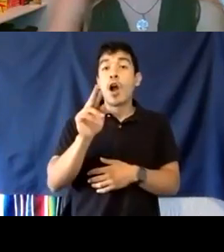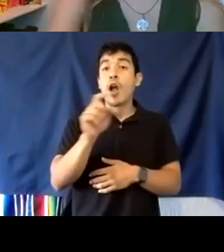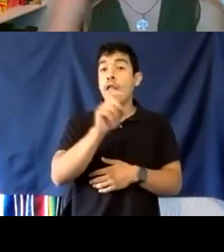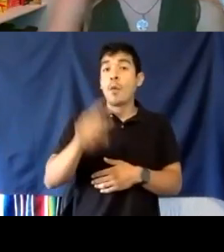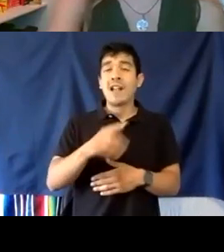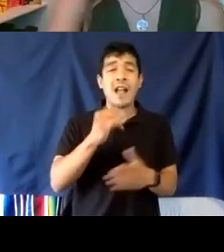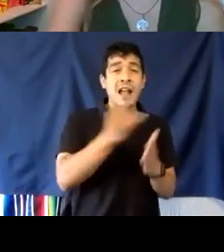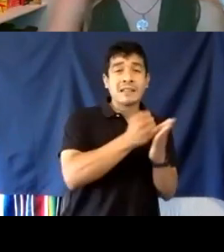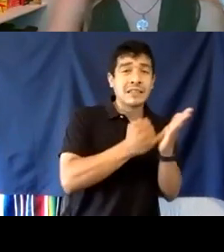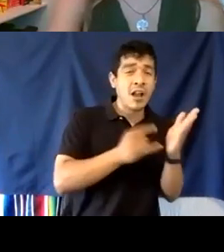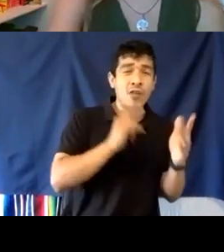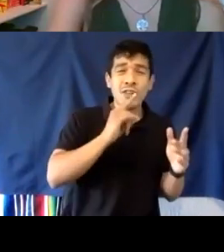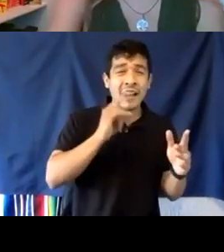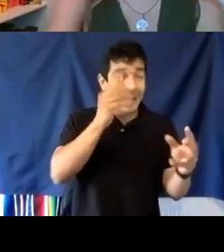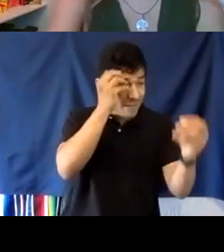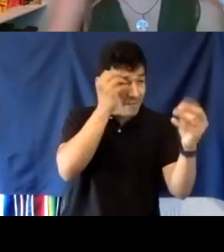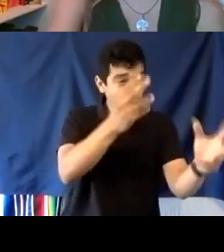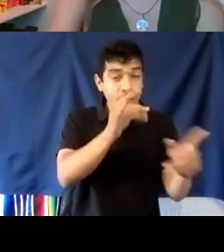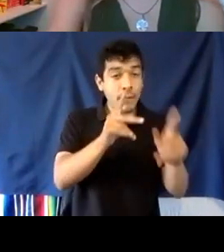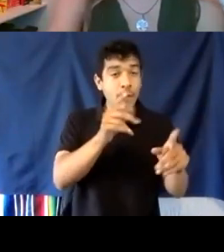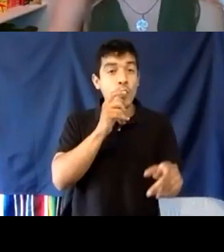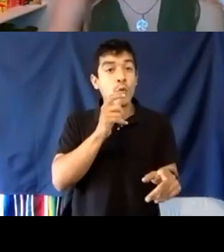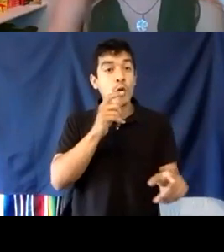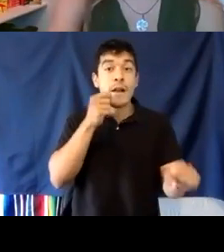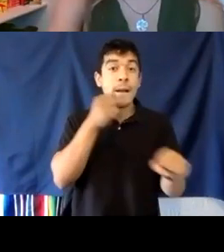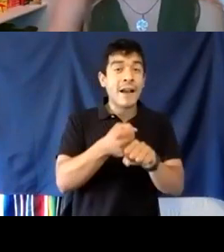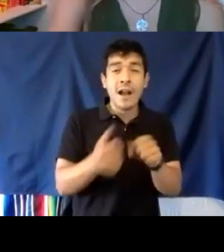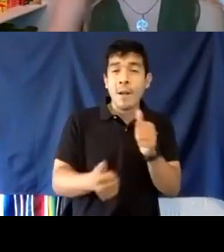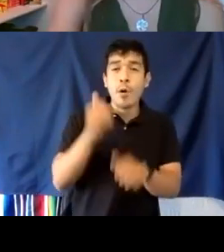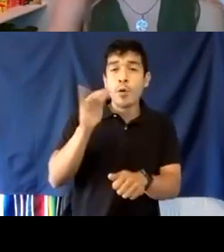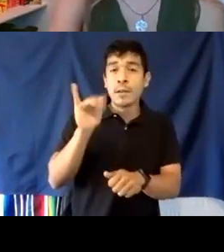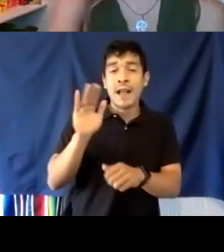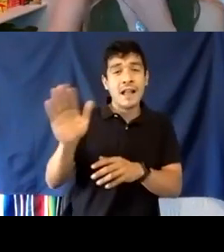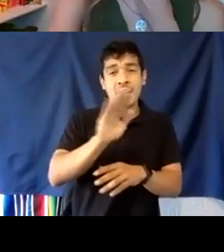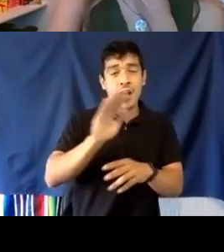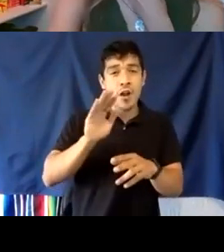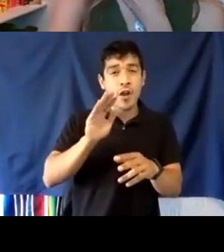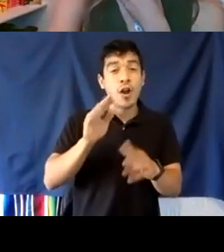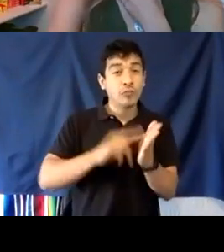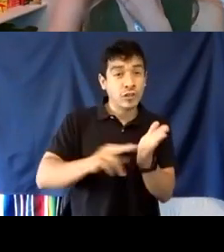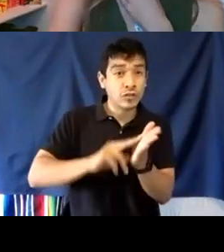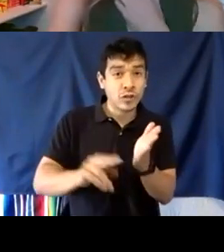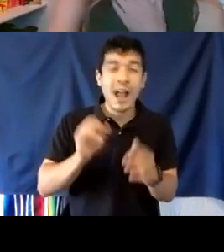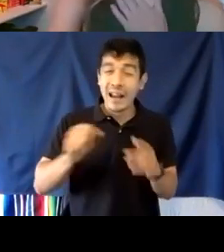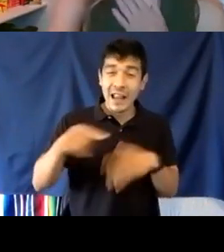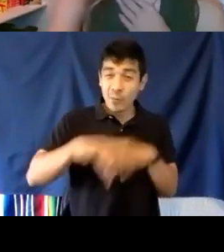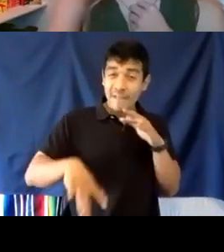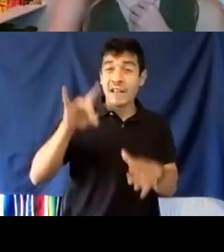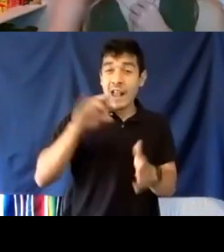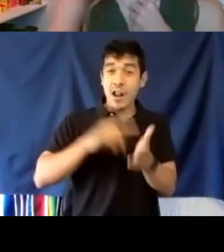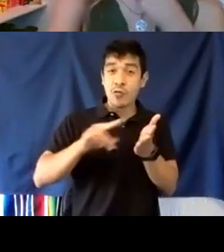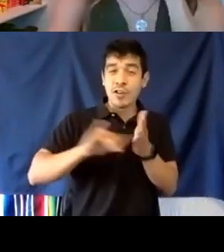informed by the people who will be impacted most by the data? And can we find empirical data, which we all really need? We have